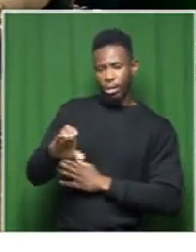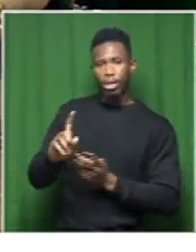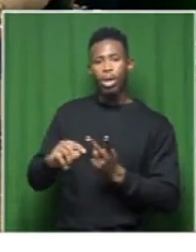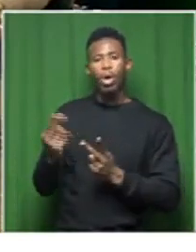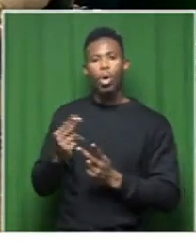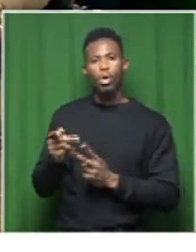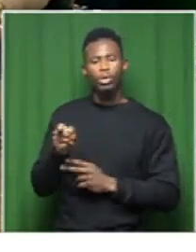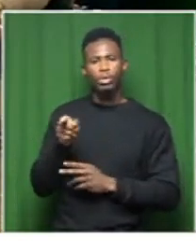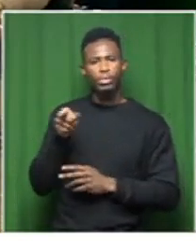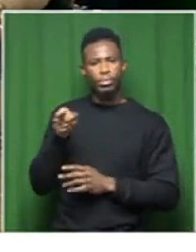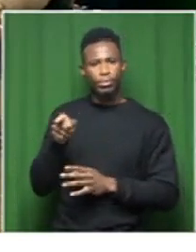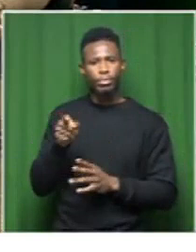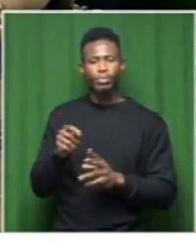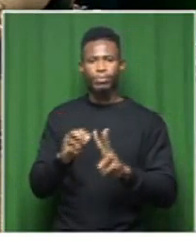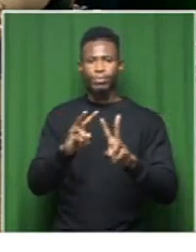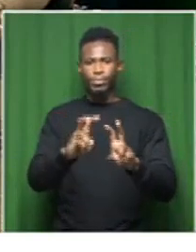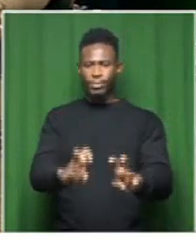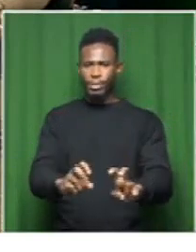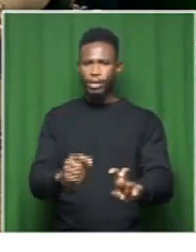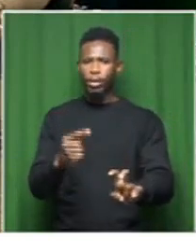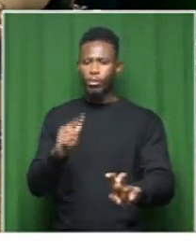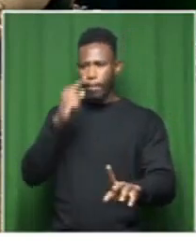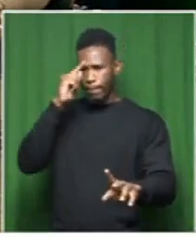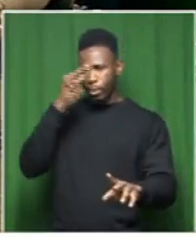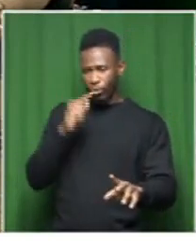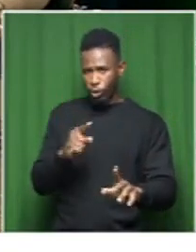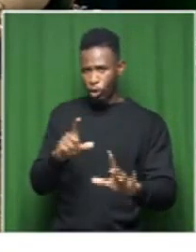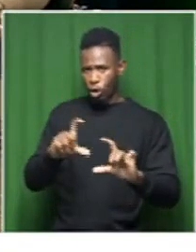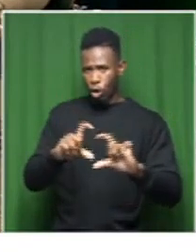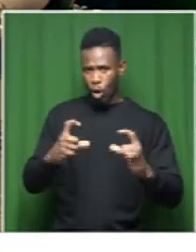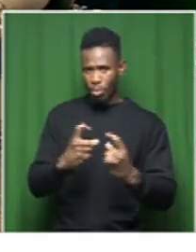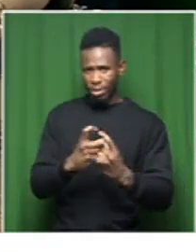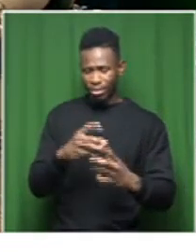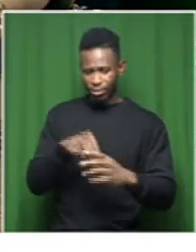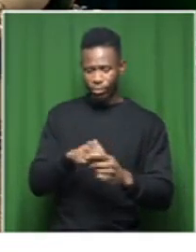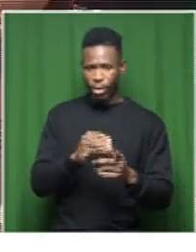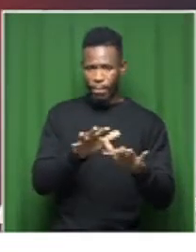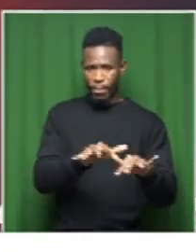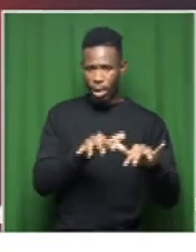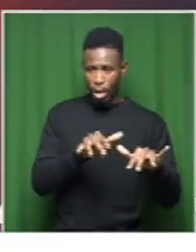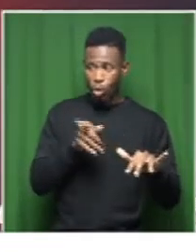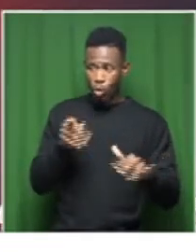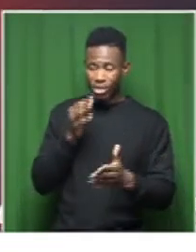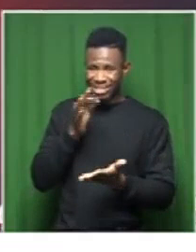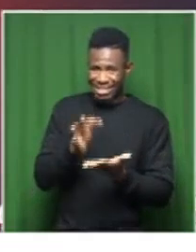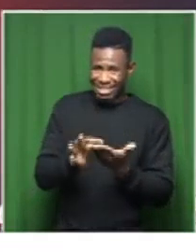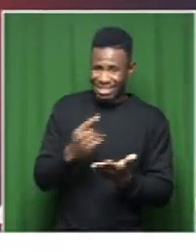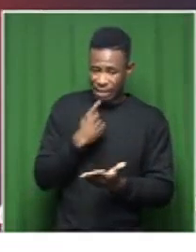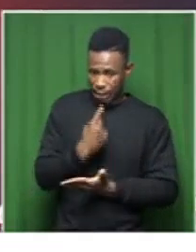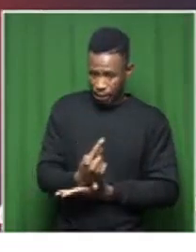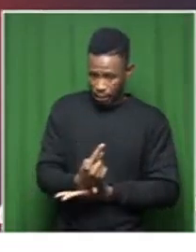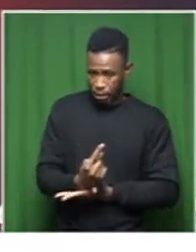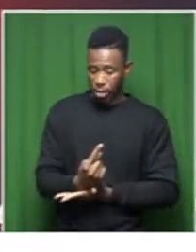the Cassius Lubisi investigation to the Portfolio Committee in Parliament that if you were to marry, that you are